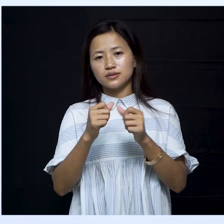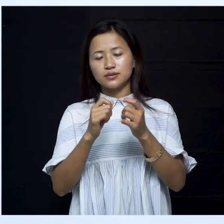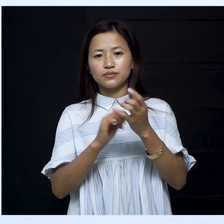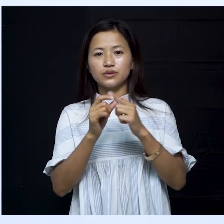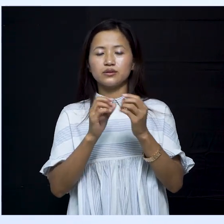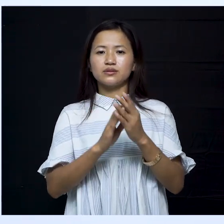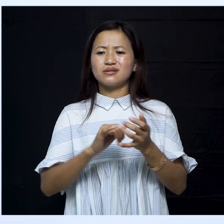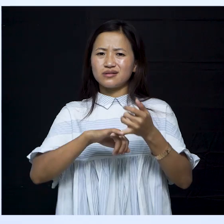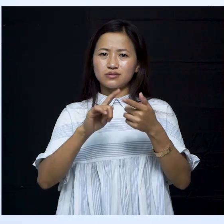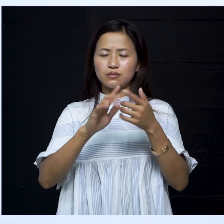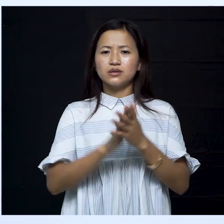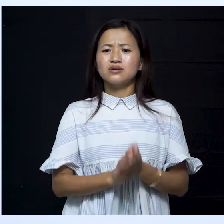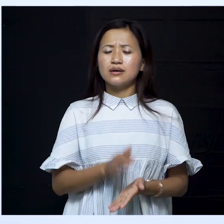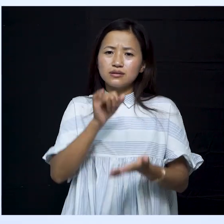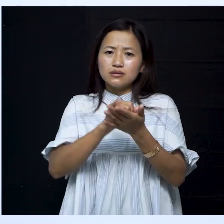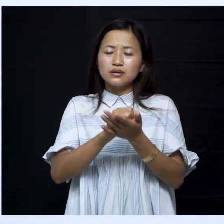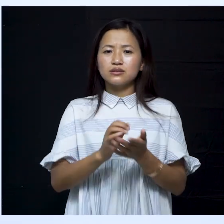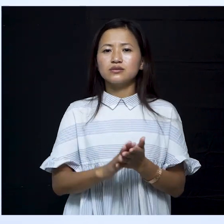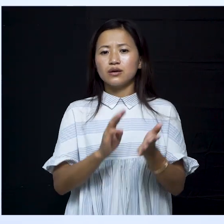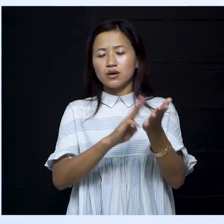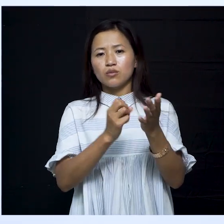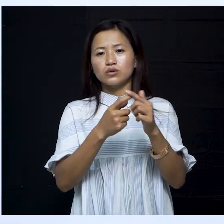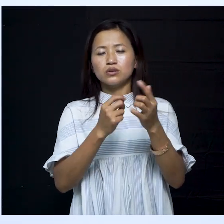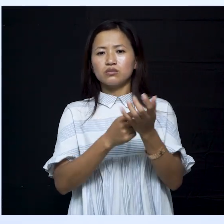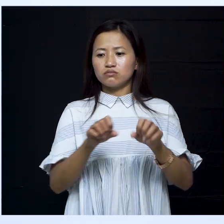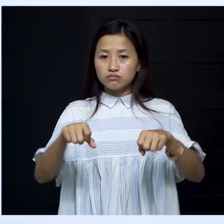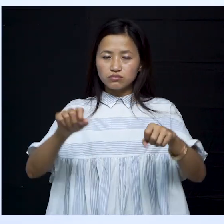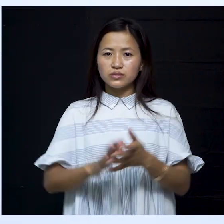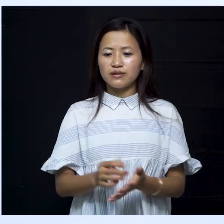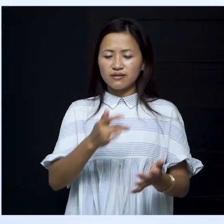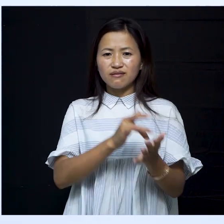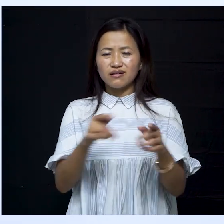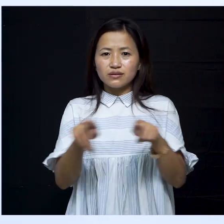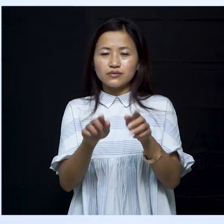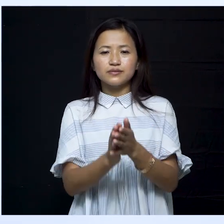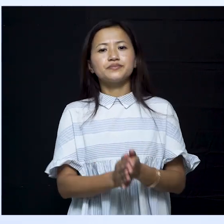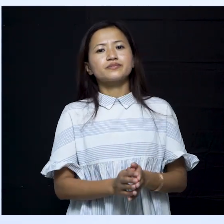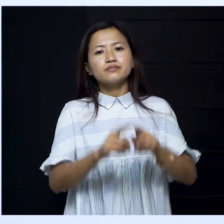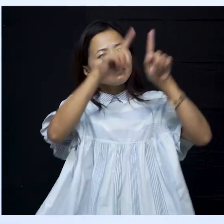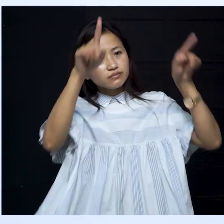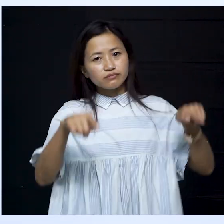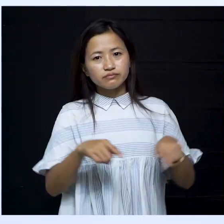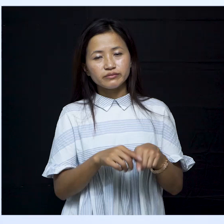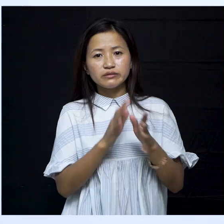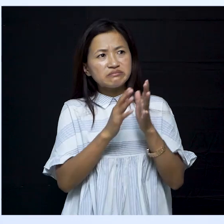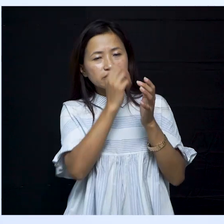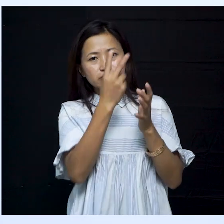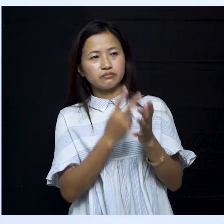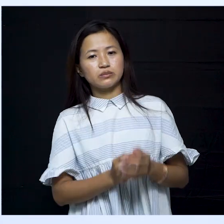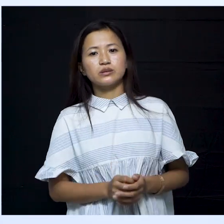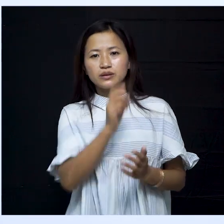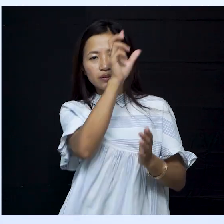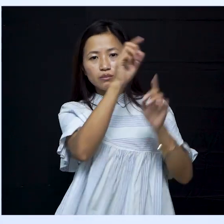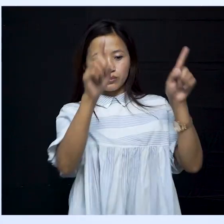so precise that if a motorist is driving past by that kind of a signboard, they don't have to stop and read the whole